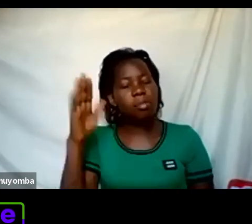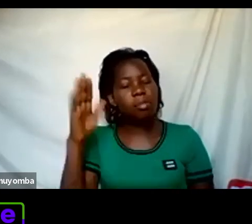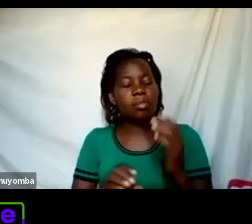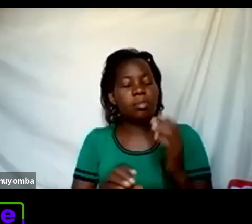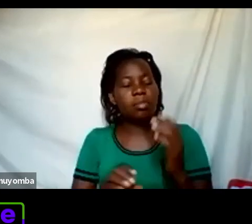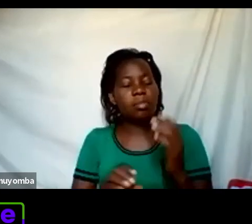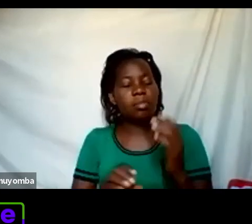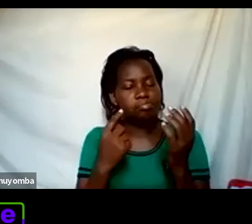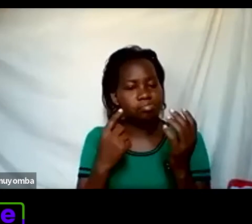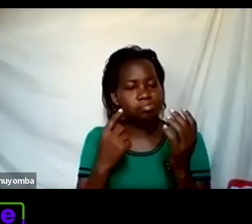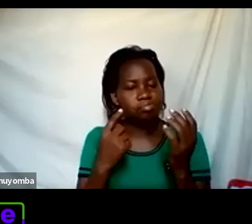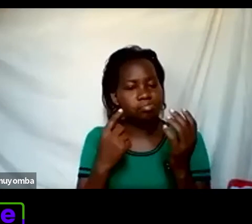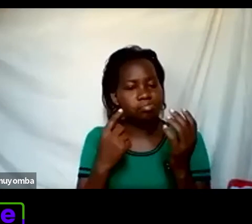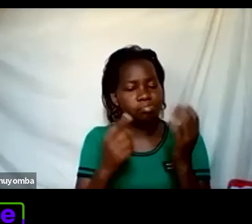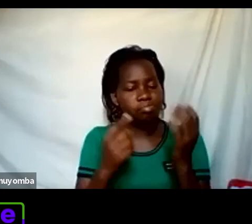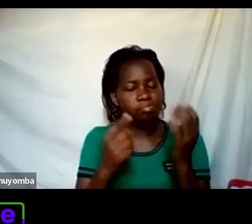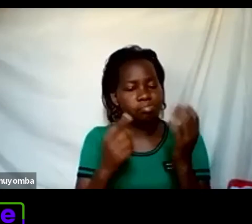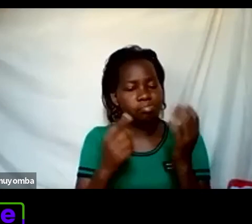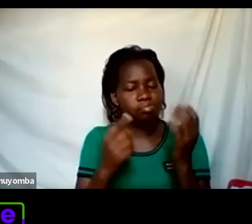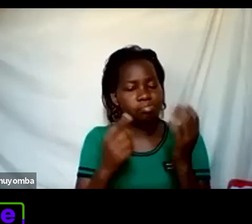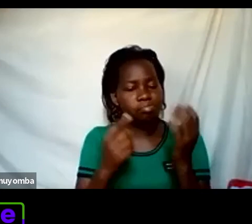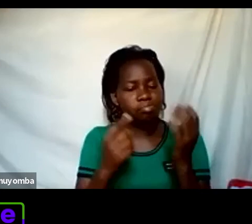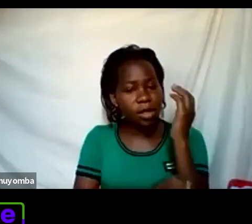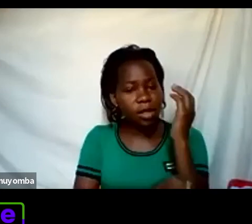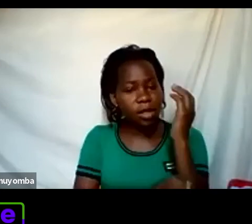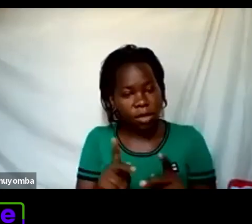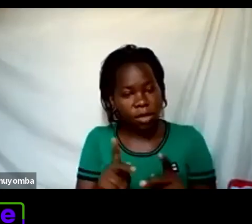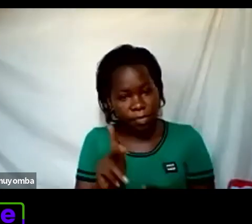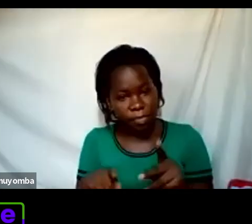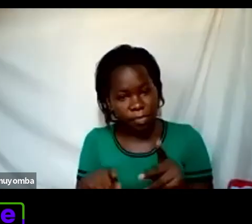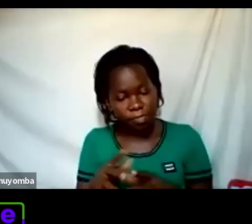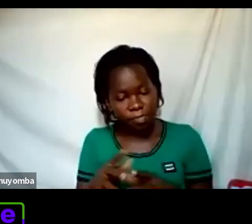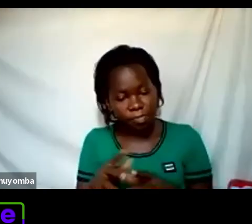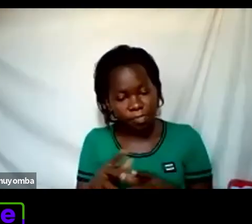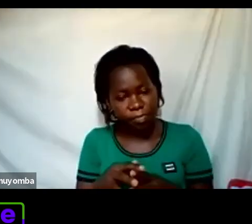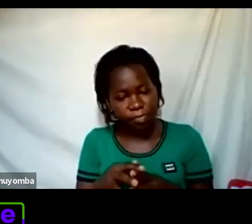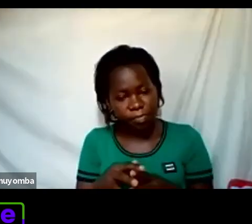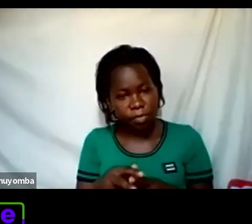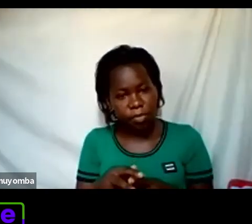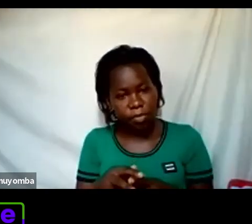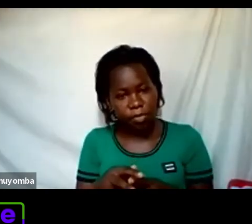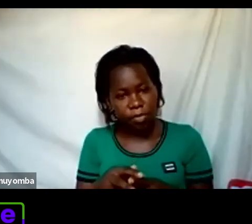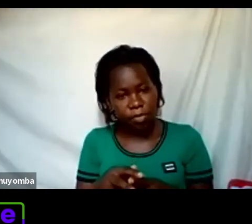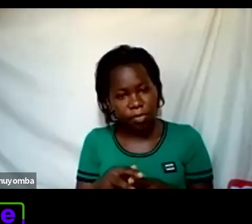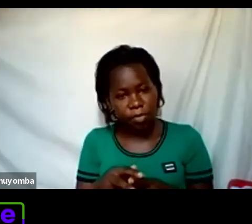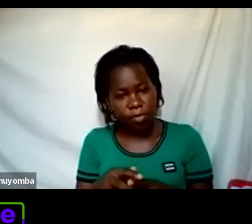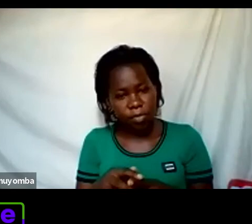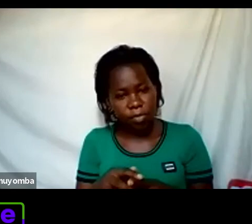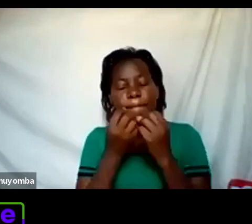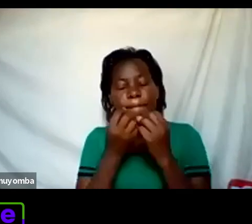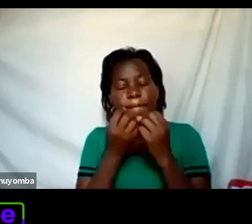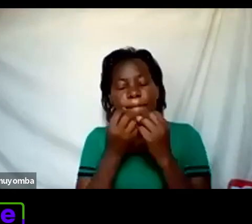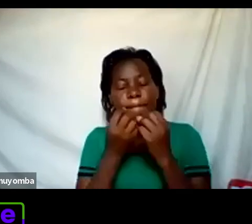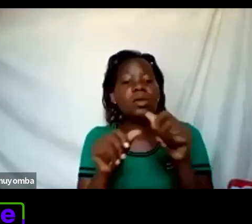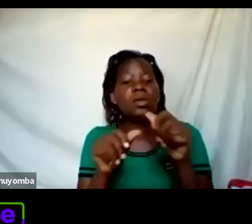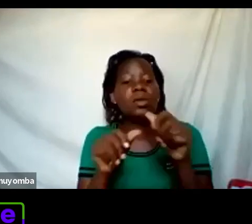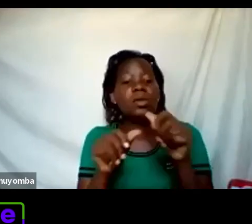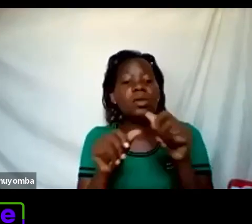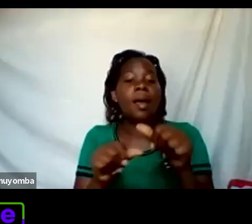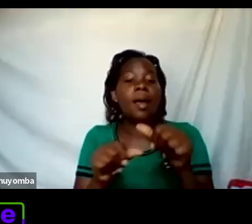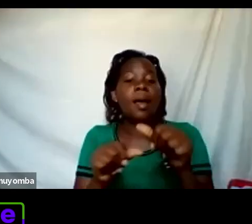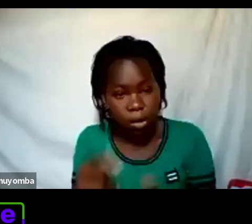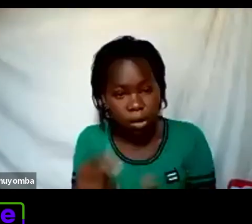Correction, I meant for the people who walk around carrying goods. And I think we've answered that one. Anyhow, so quite a number of questions on